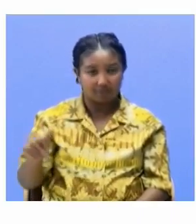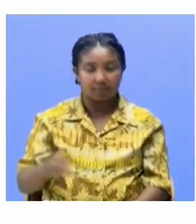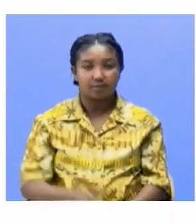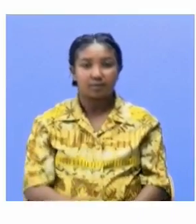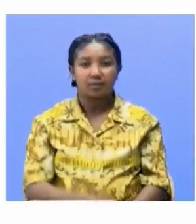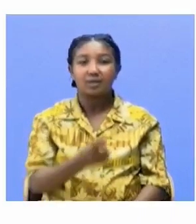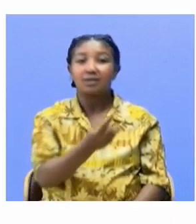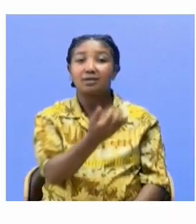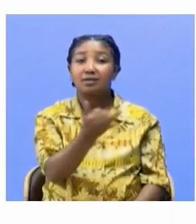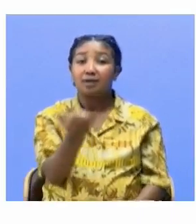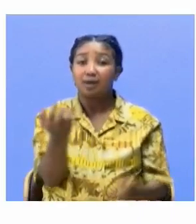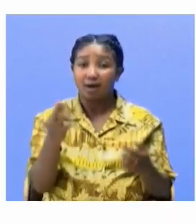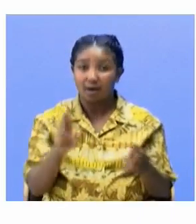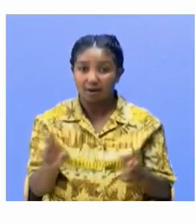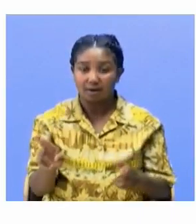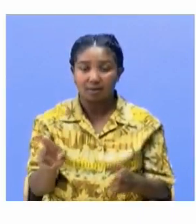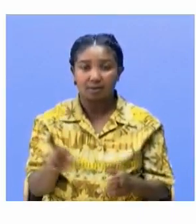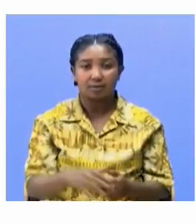are